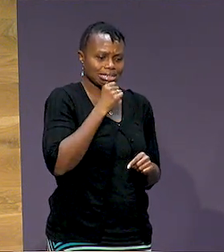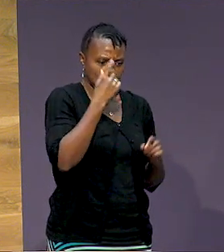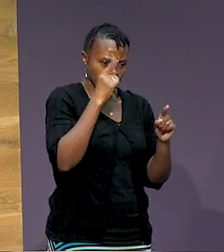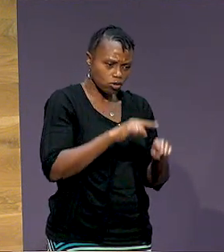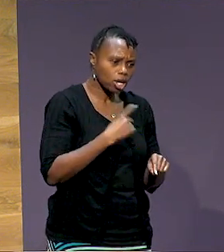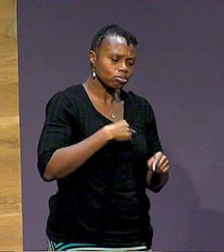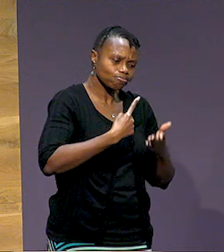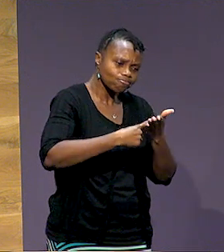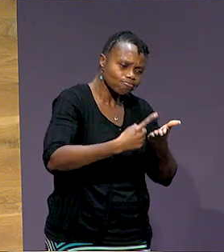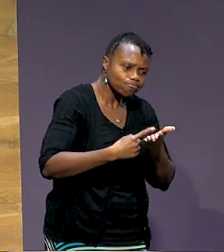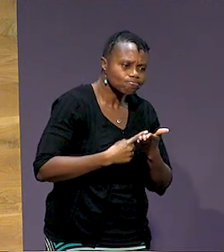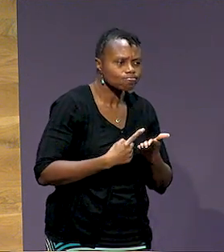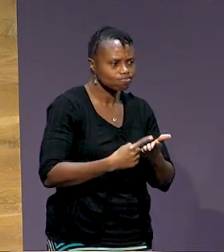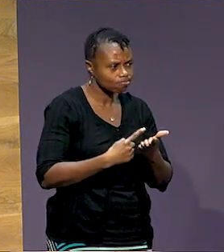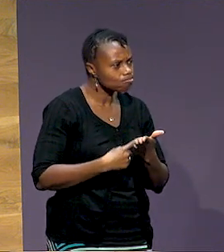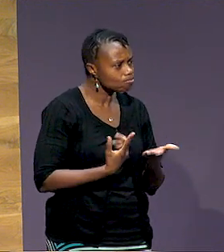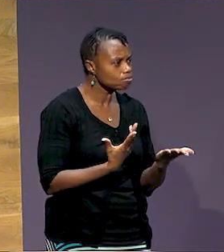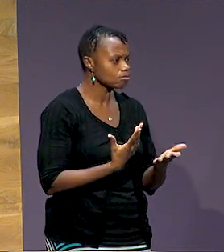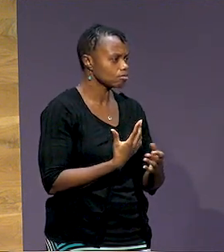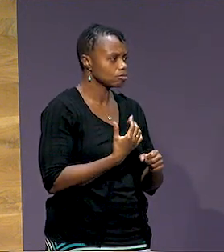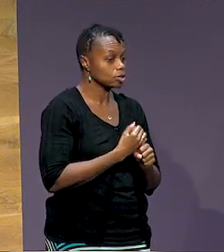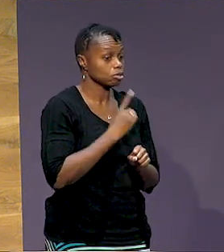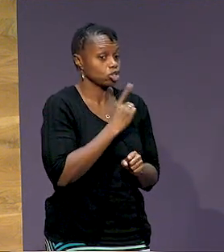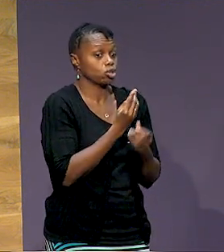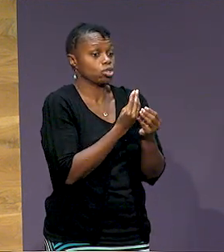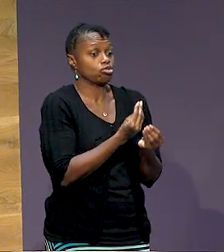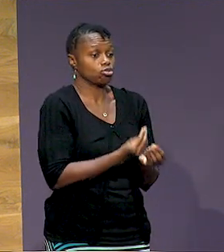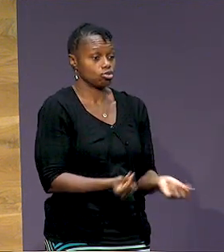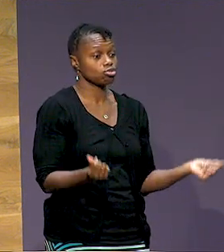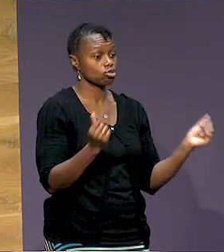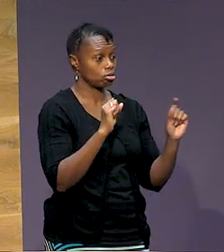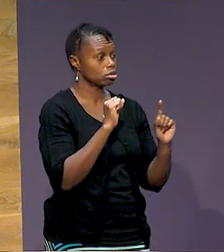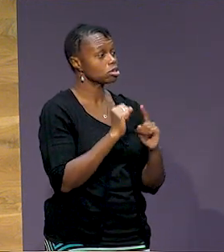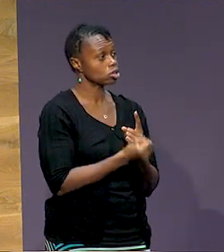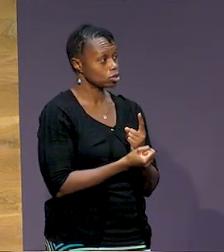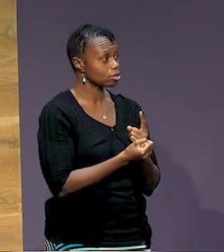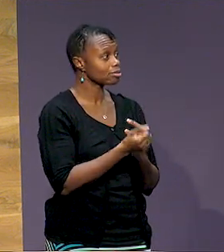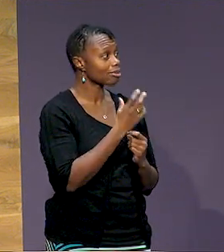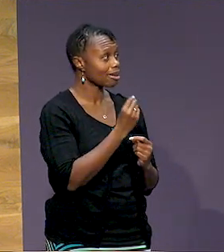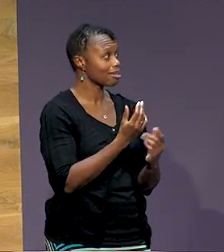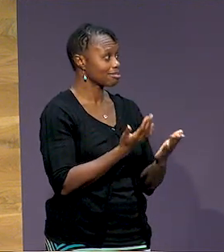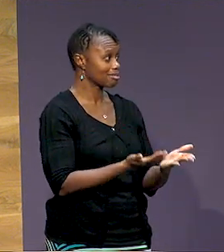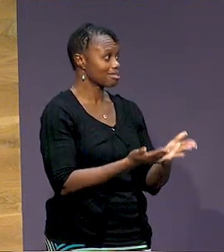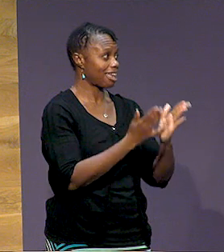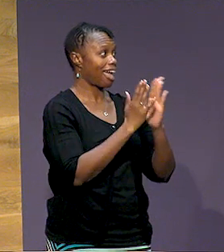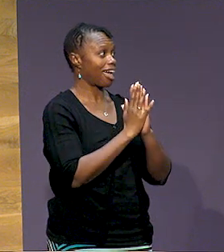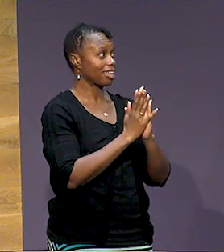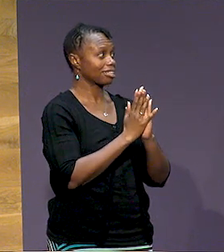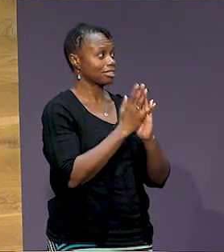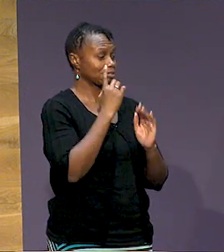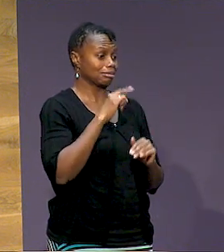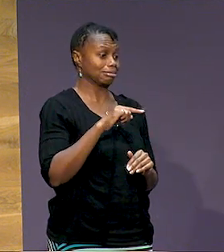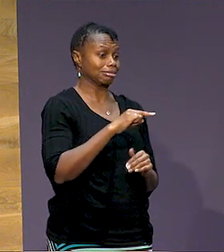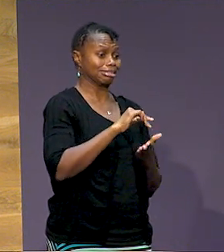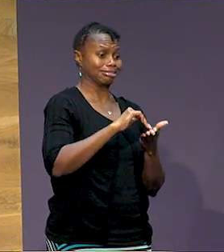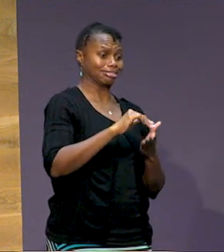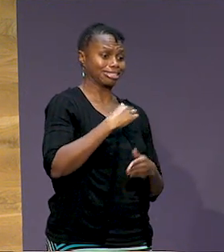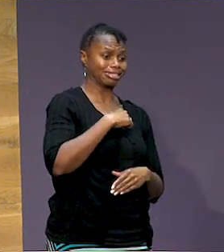just, make sure that we solve them, and even ask for each other forgiveness when